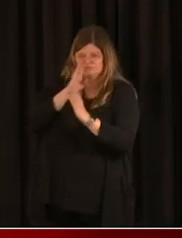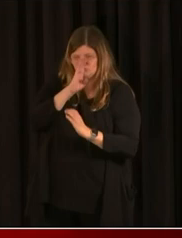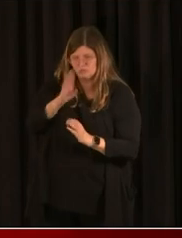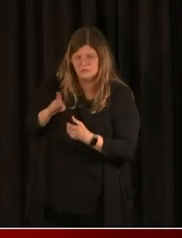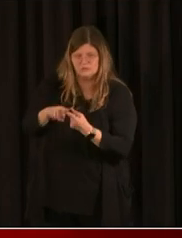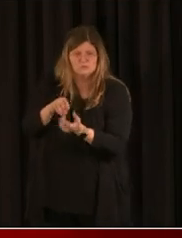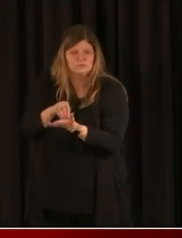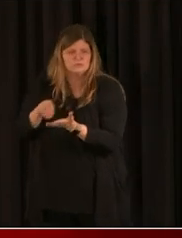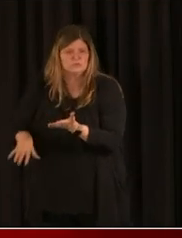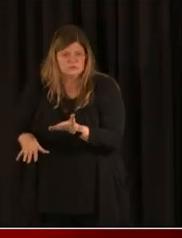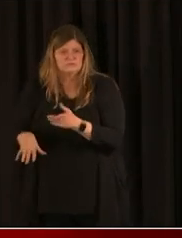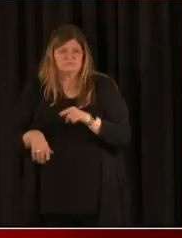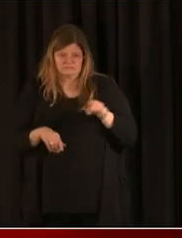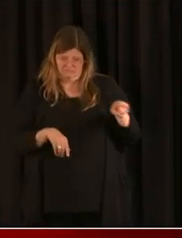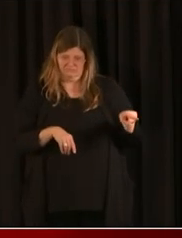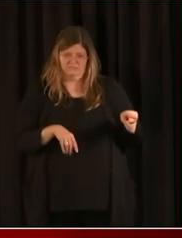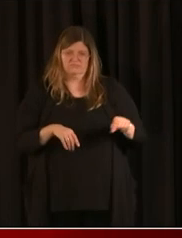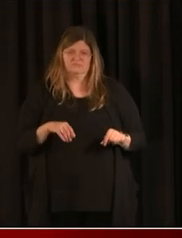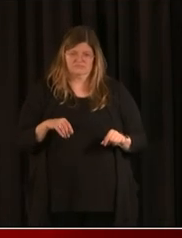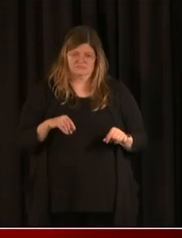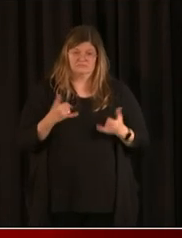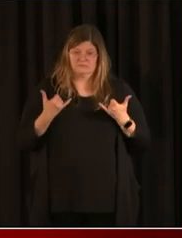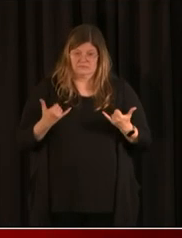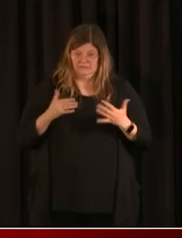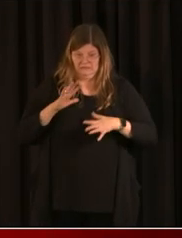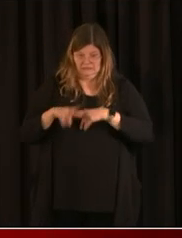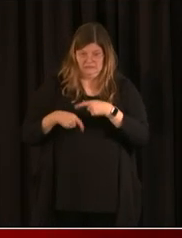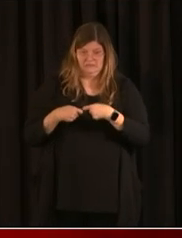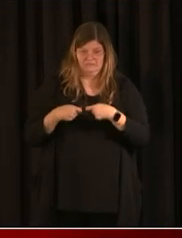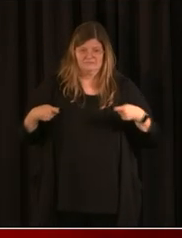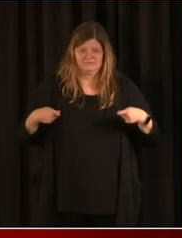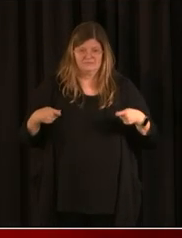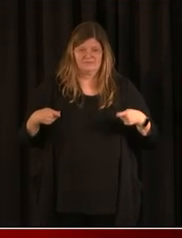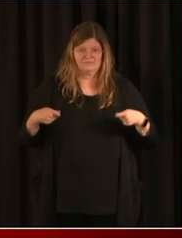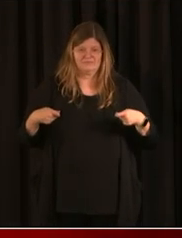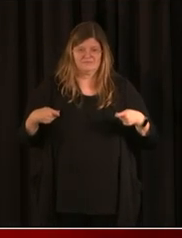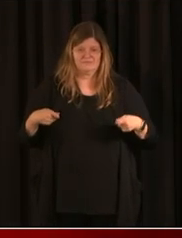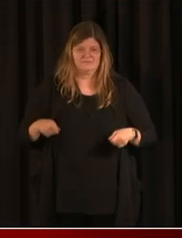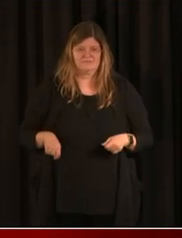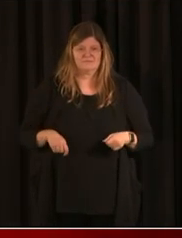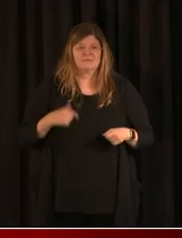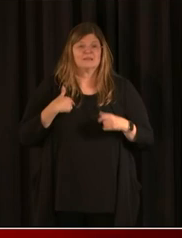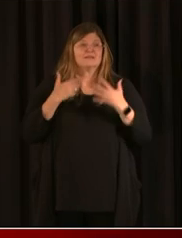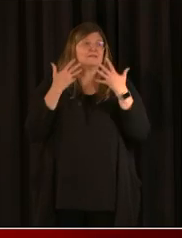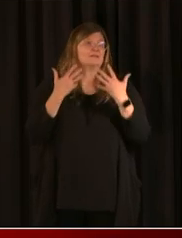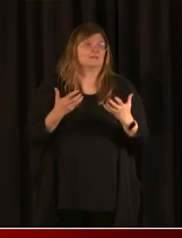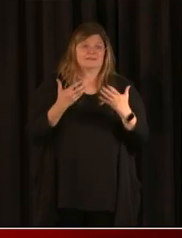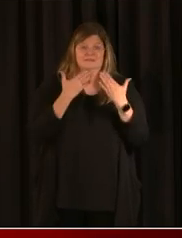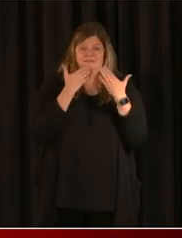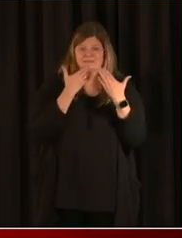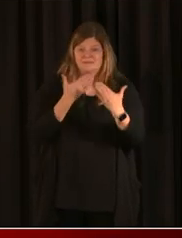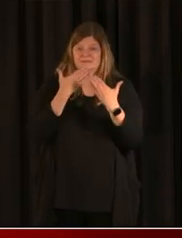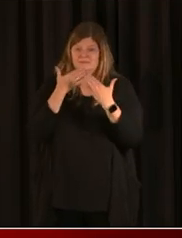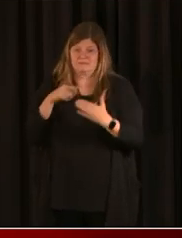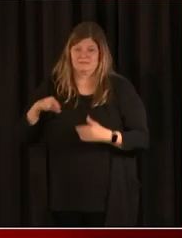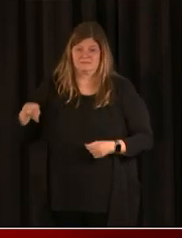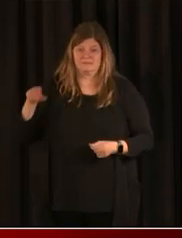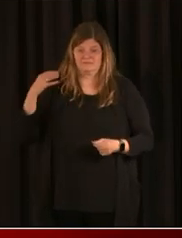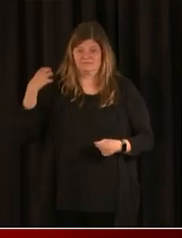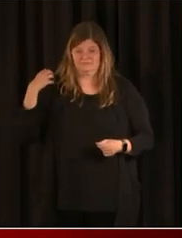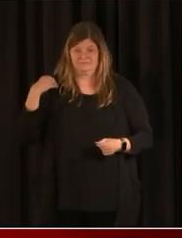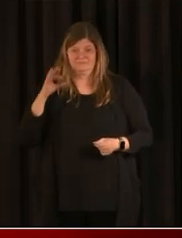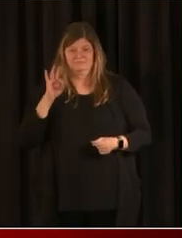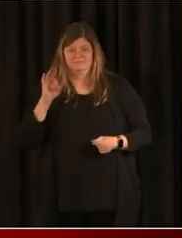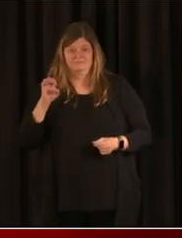Thank you, Chancellor. Well, that's it. That's all the time we have for this week's call, but I do want to thank Chancellor Farabee and